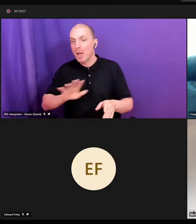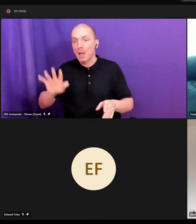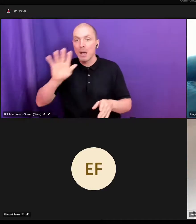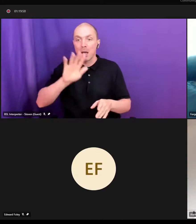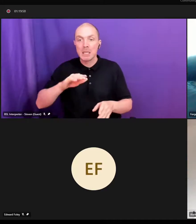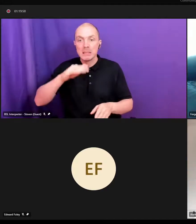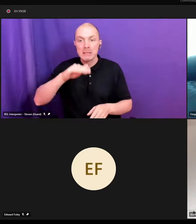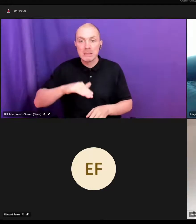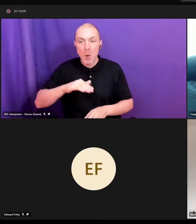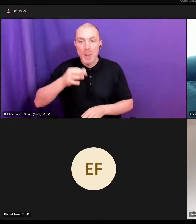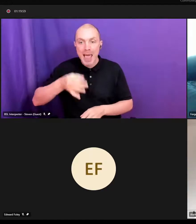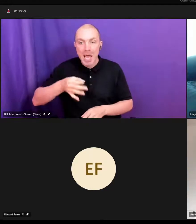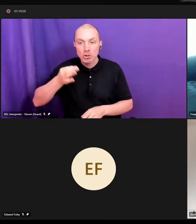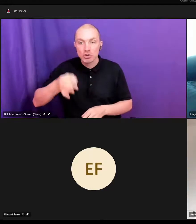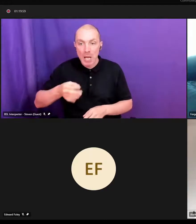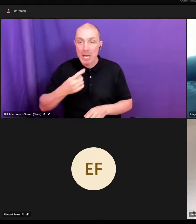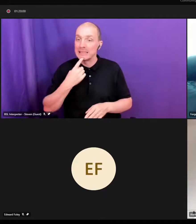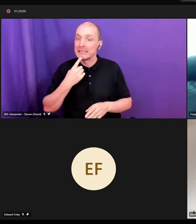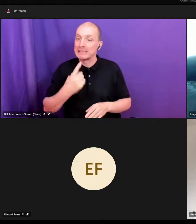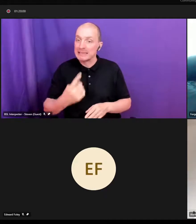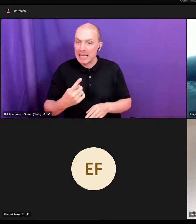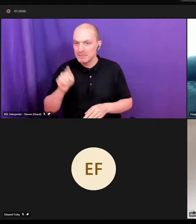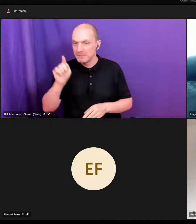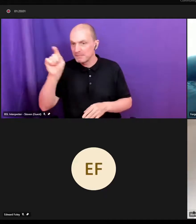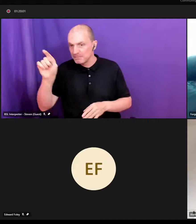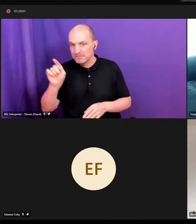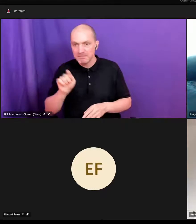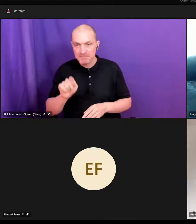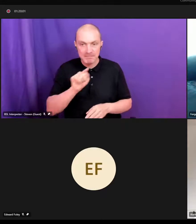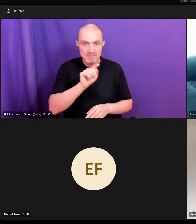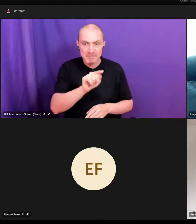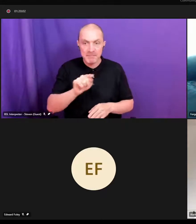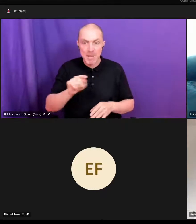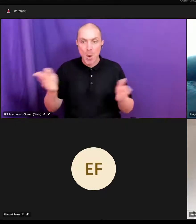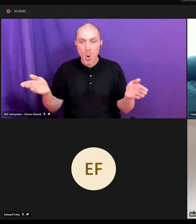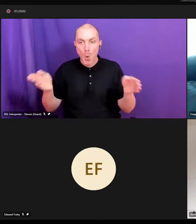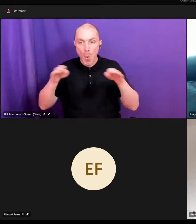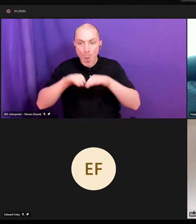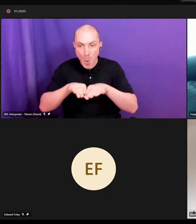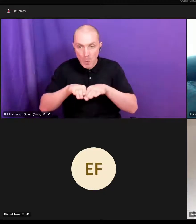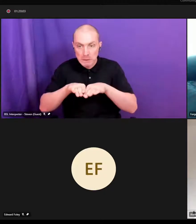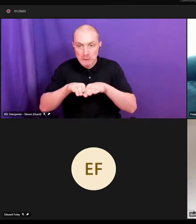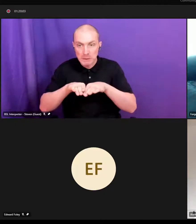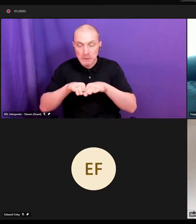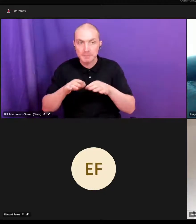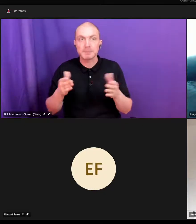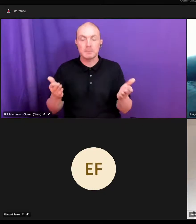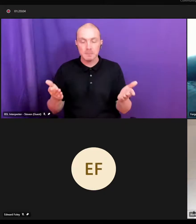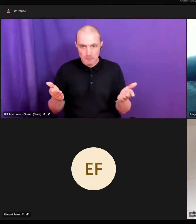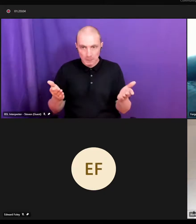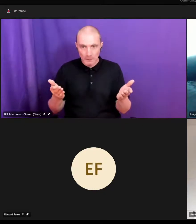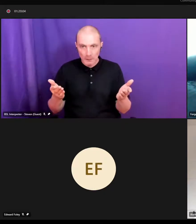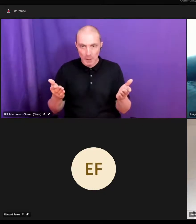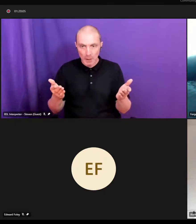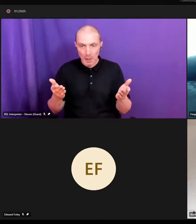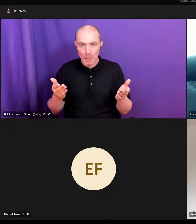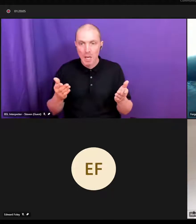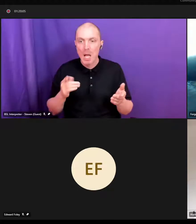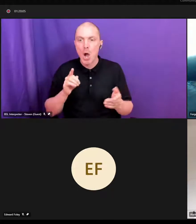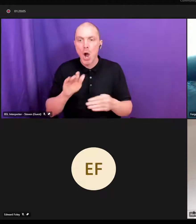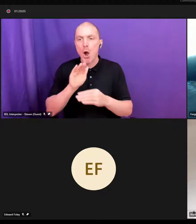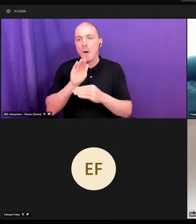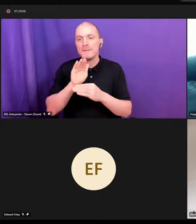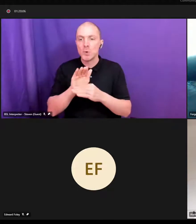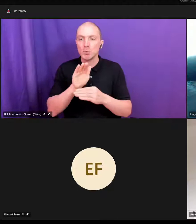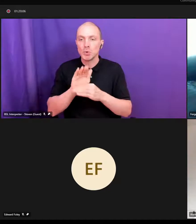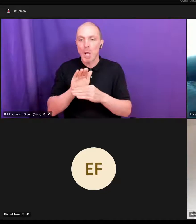at that time to close a number of play areas, and that the future investment would be in the ones that were being